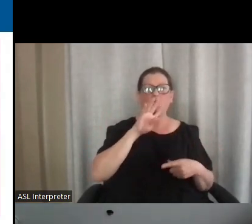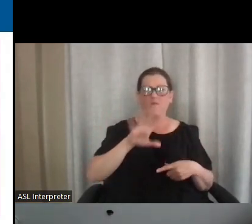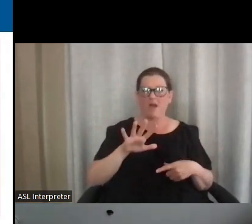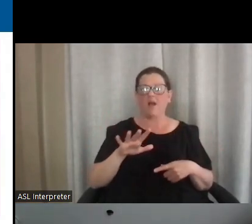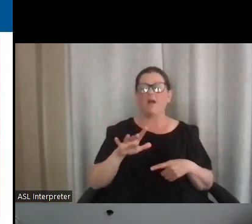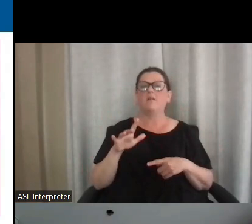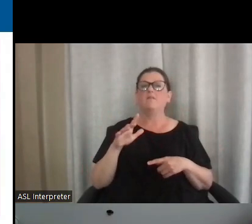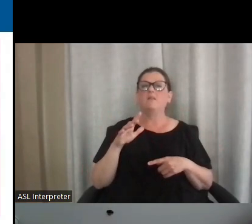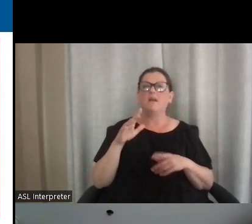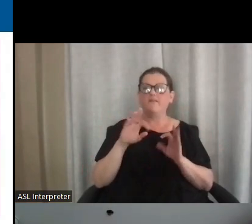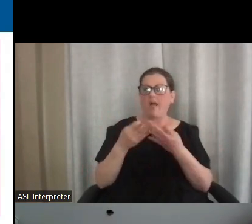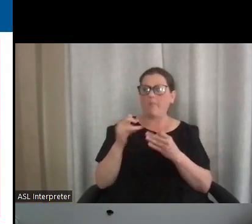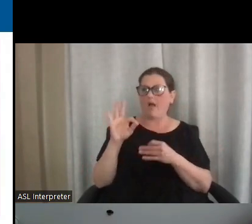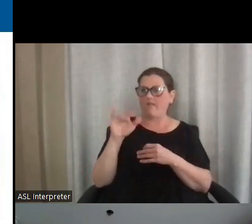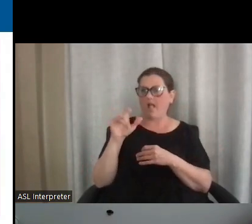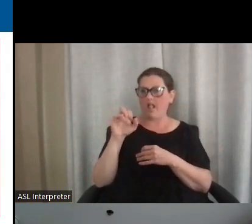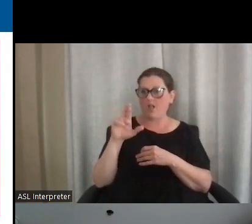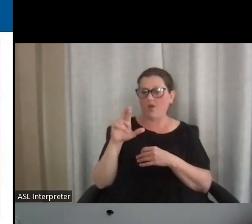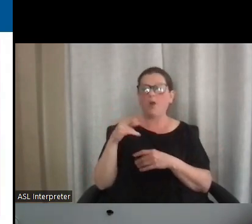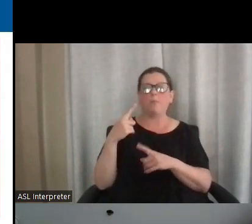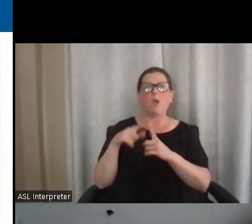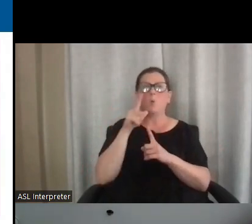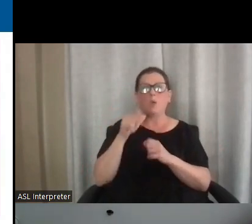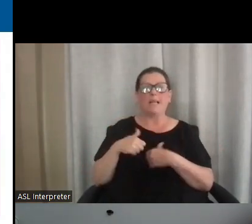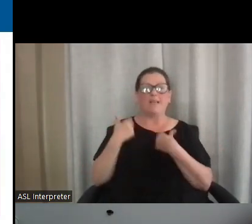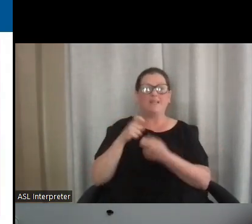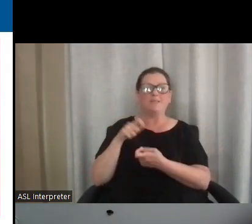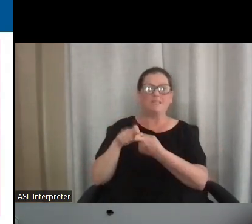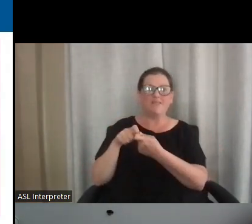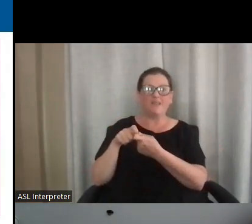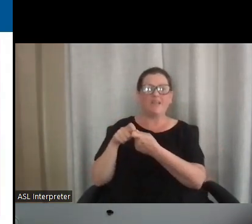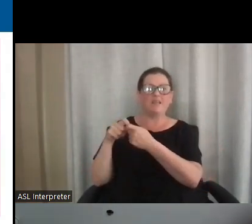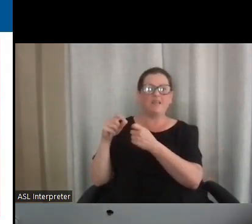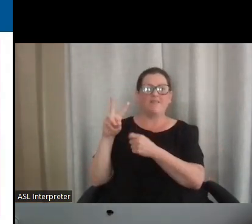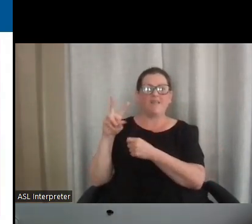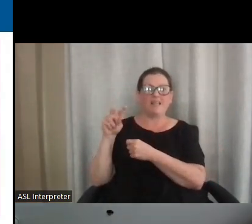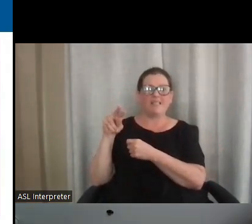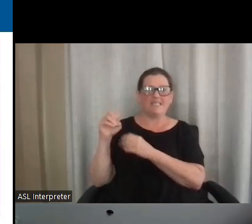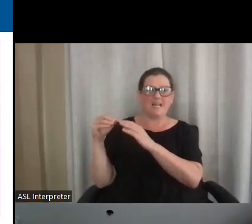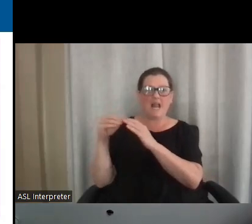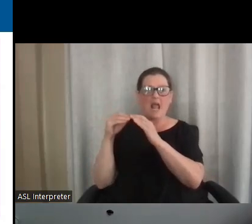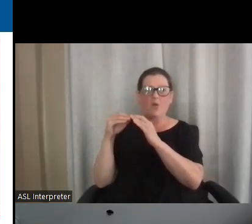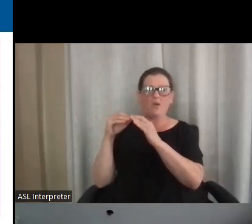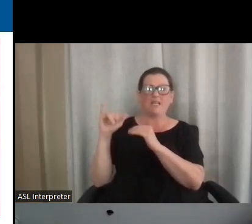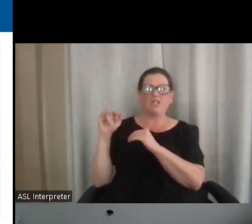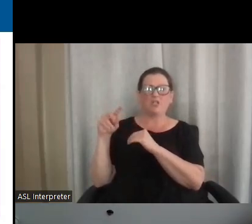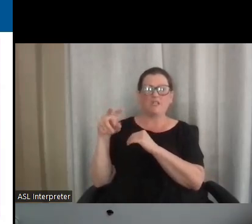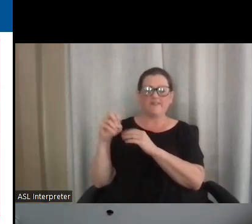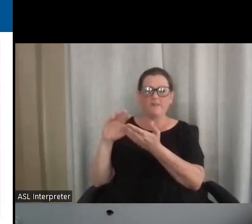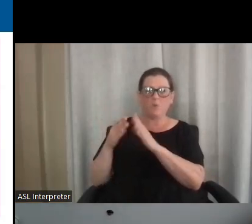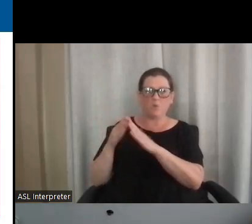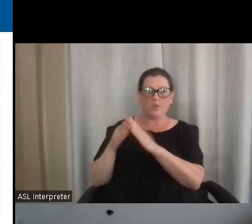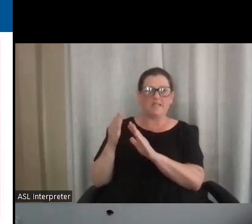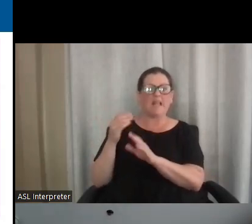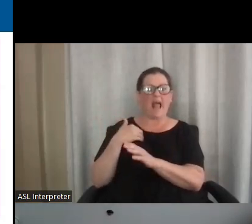our named 20 vaccine equity initiative communities in Massachusetts, as we know that these folks have a higher social vulnerability